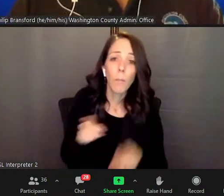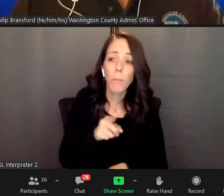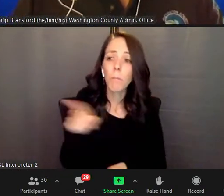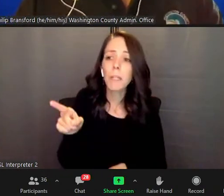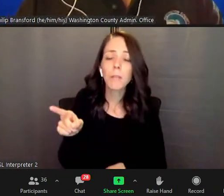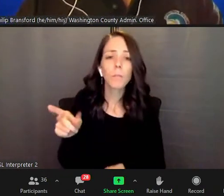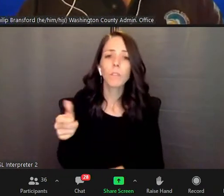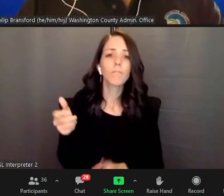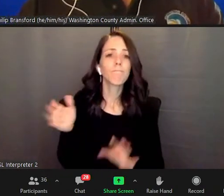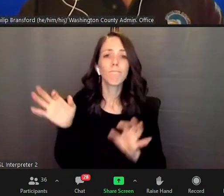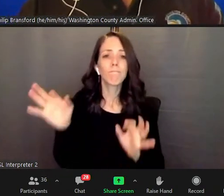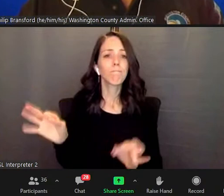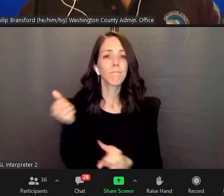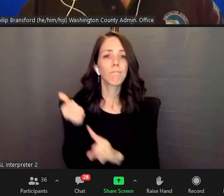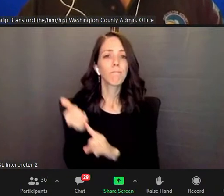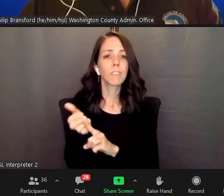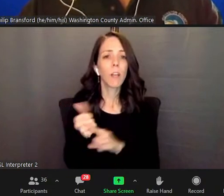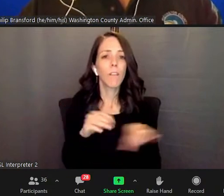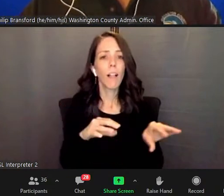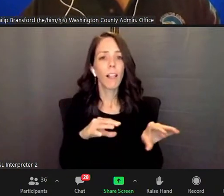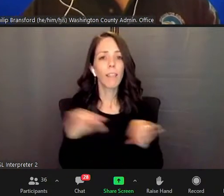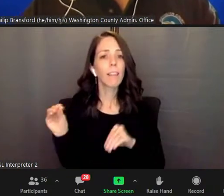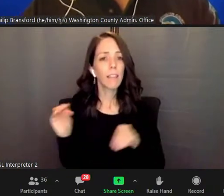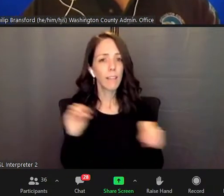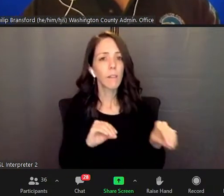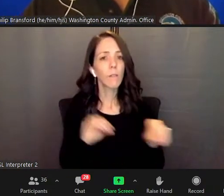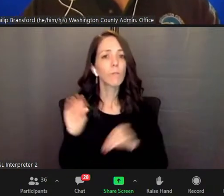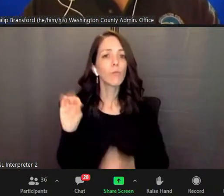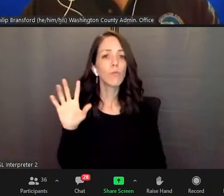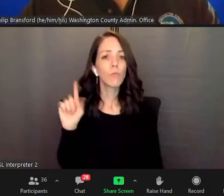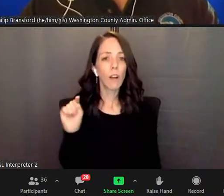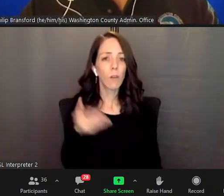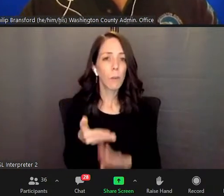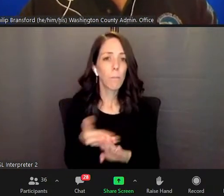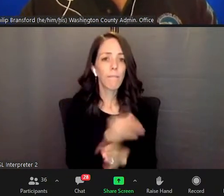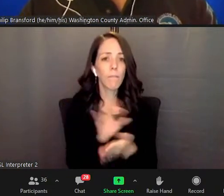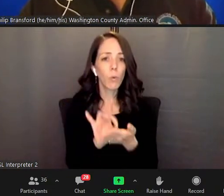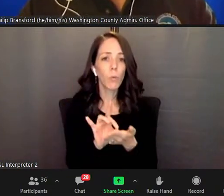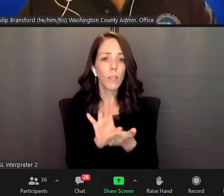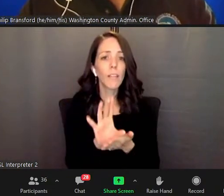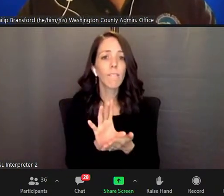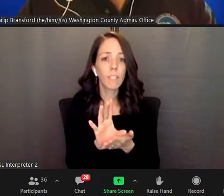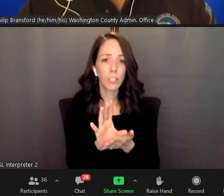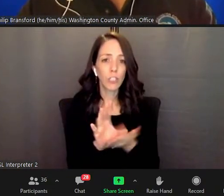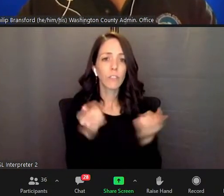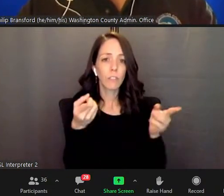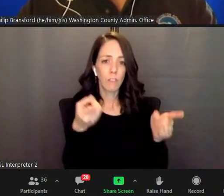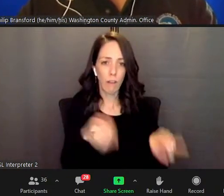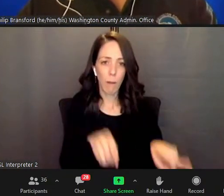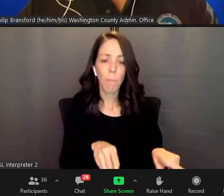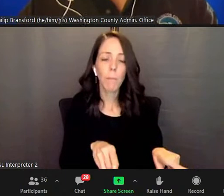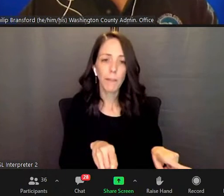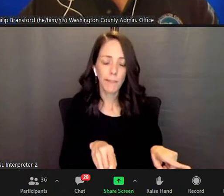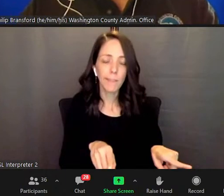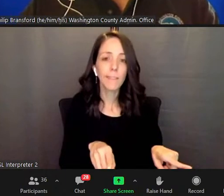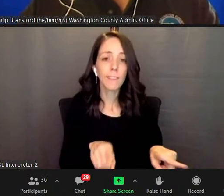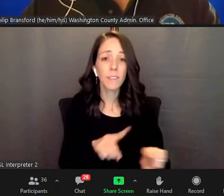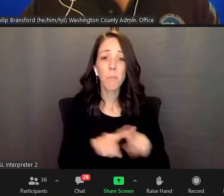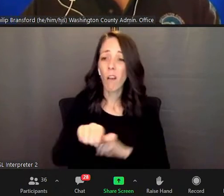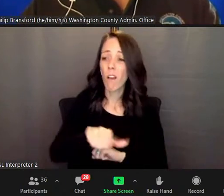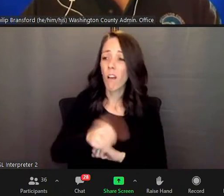self-evict, i.e. to move before receiving any notices, but